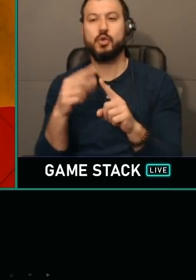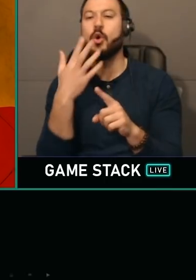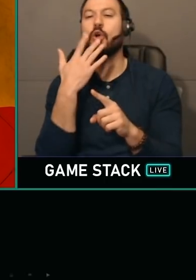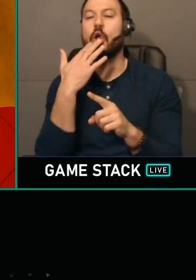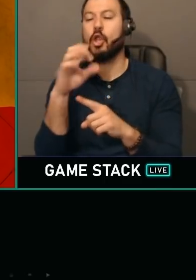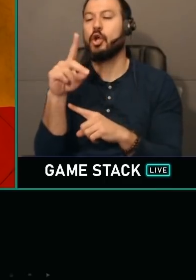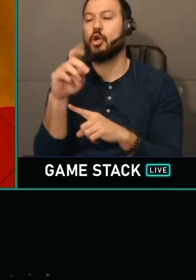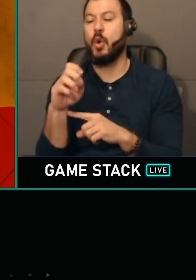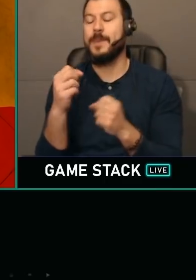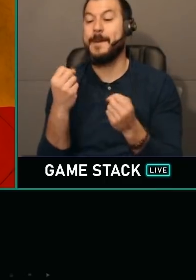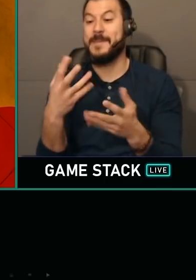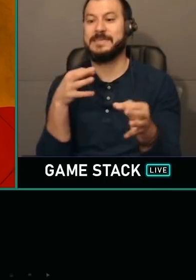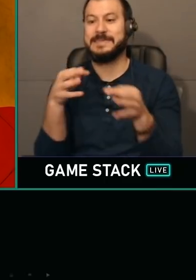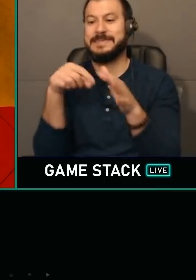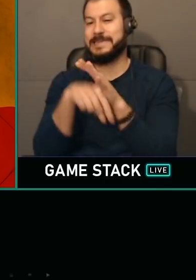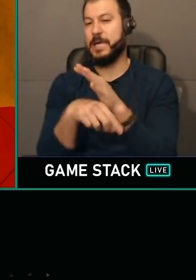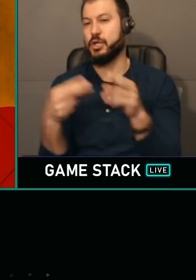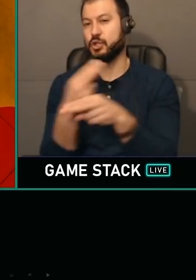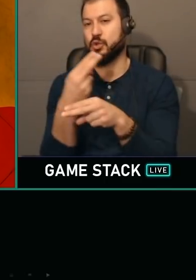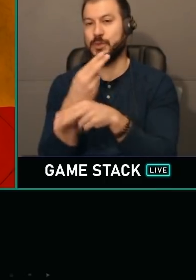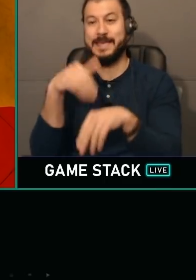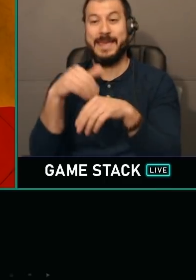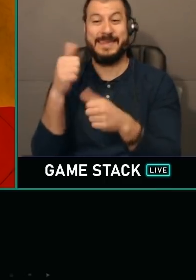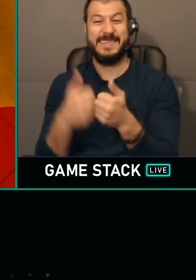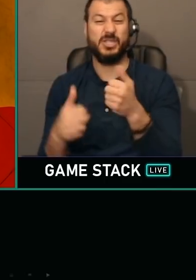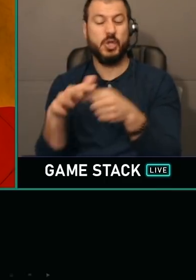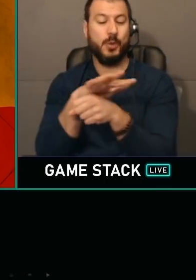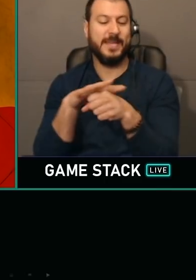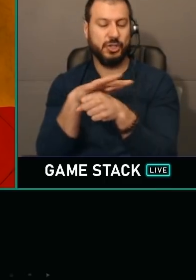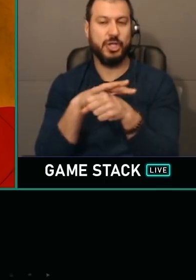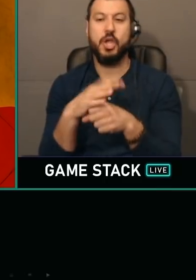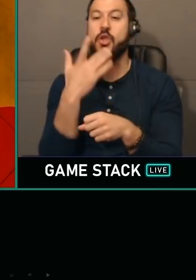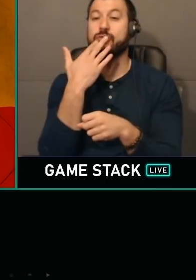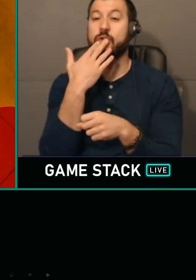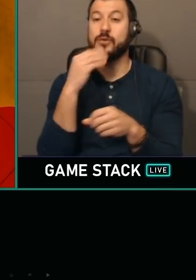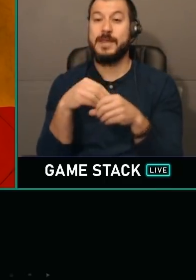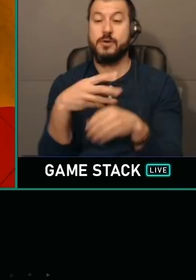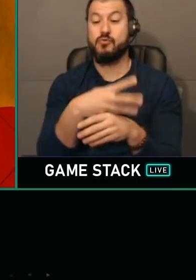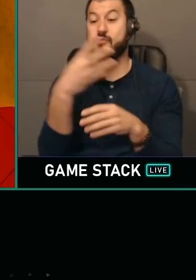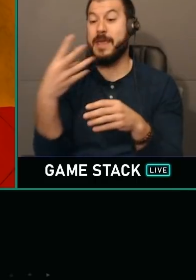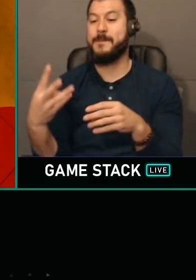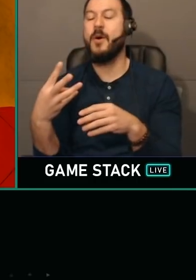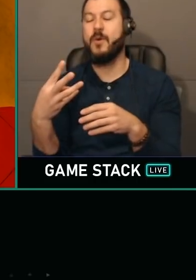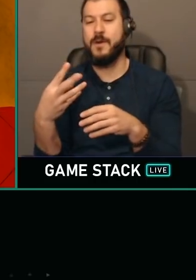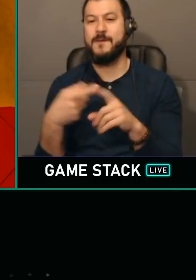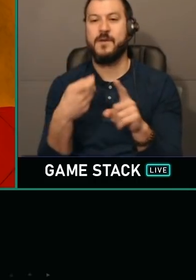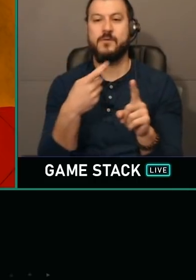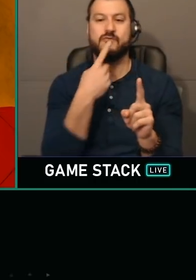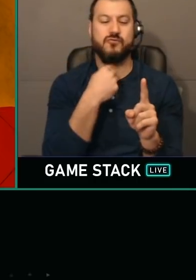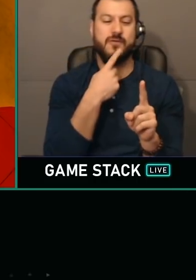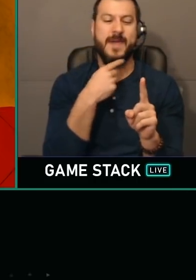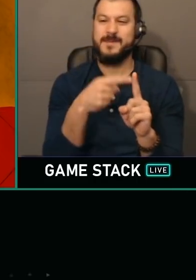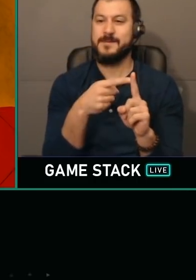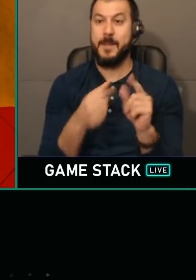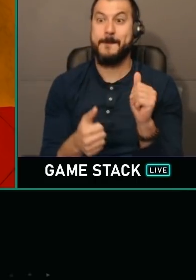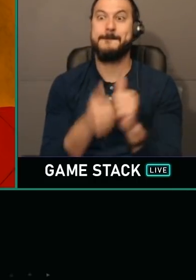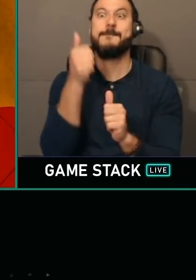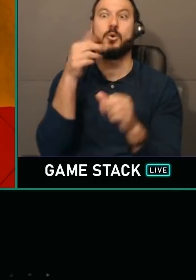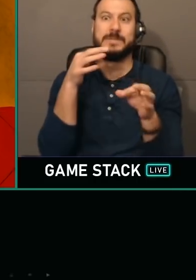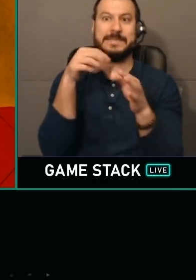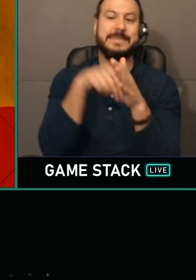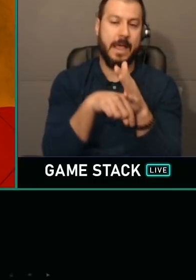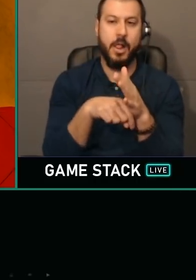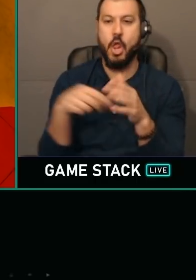amount of detail used at each location. The colors are in rainbow order, from red representing the most detail to